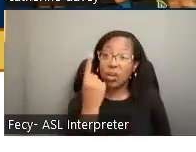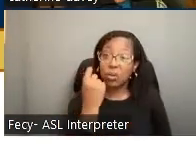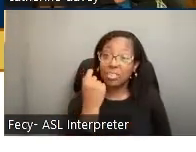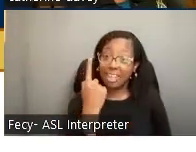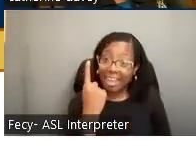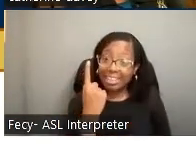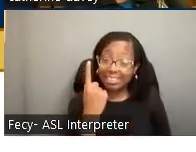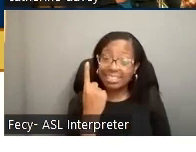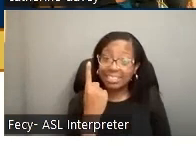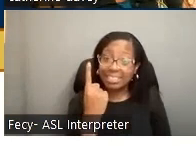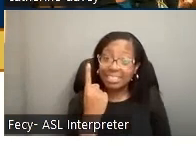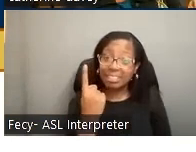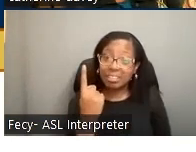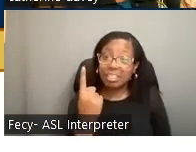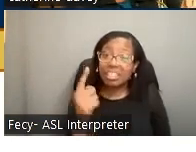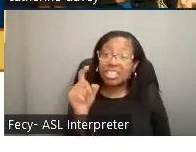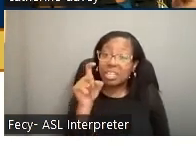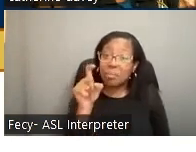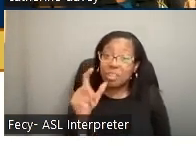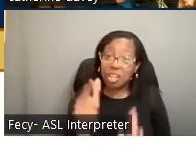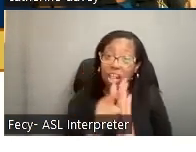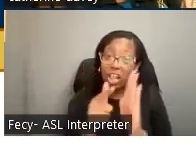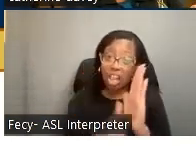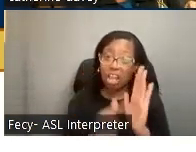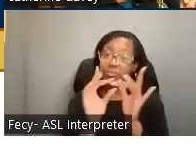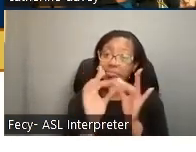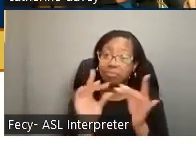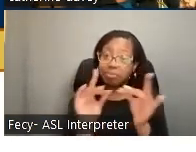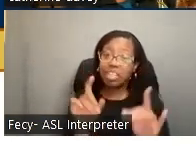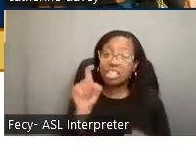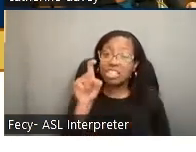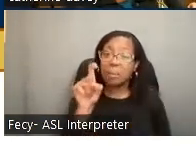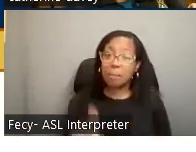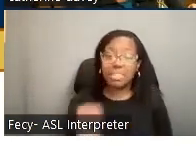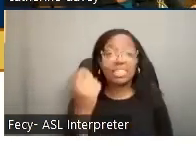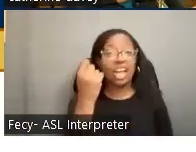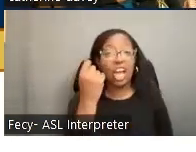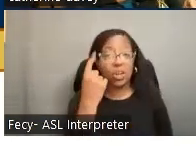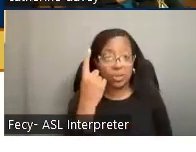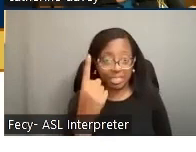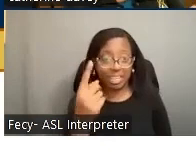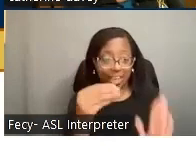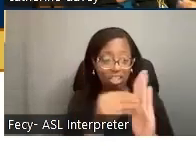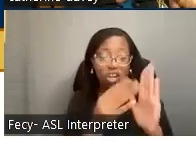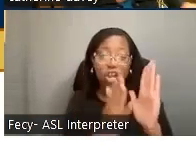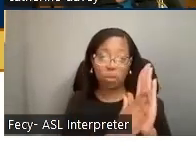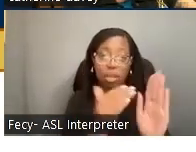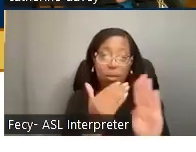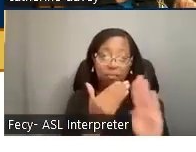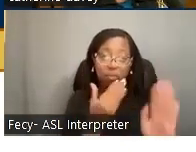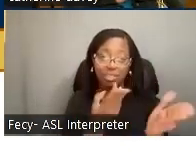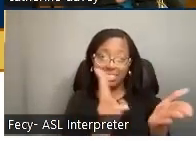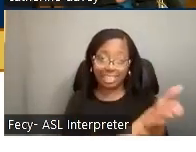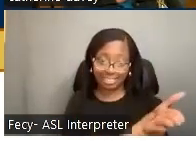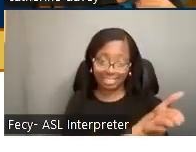Florida bar, este idioma is del that Colegio de she has Abogados to de understand the Consumidores, power of el attorney folleto. document at Tiene the que time entender it's que el signed. poder notarial, en el She momento has